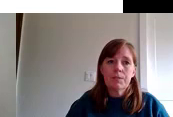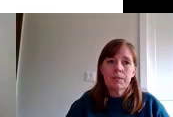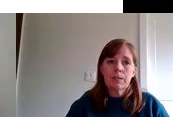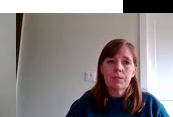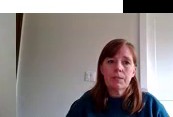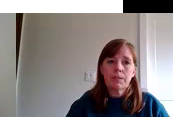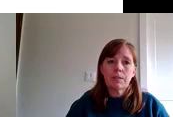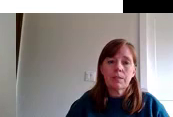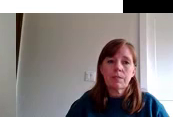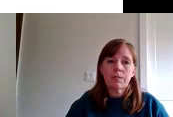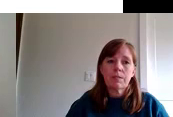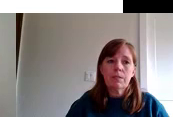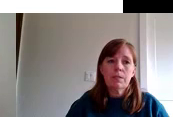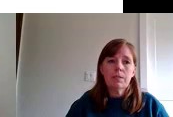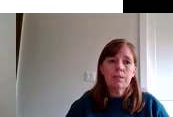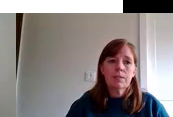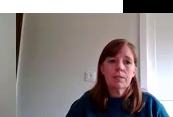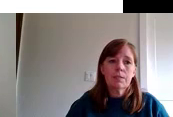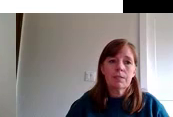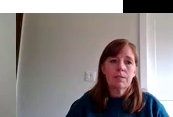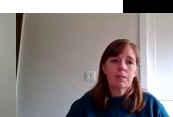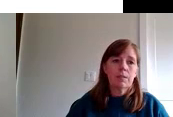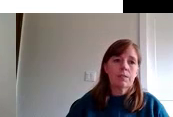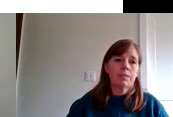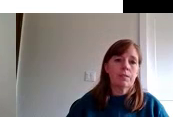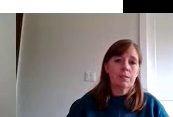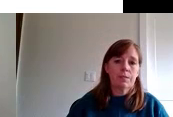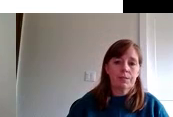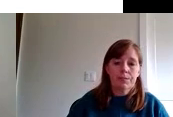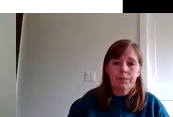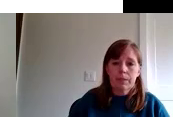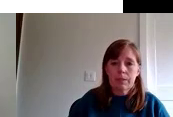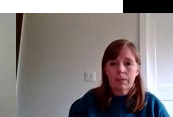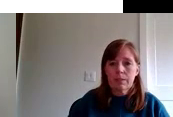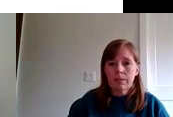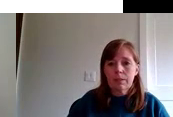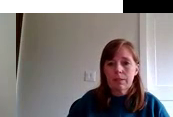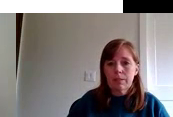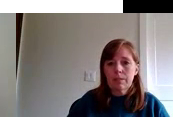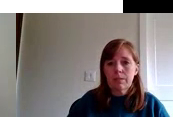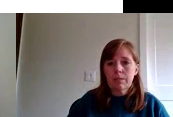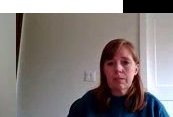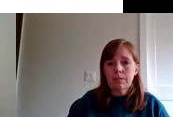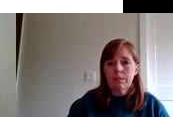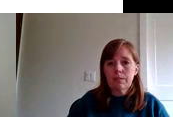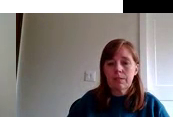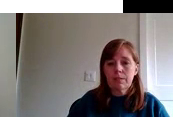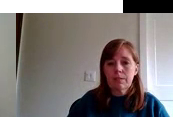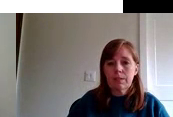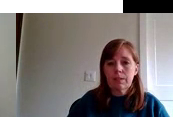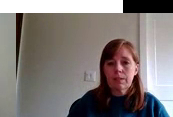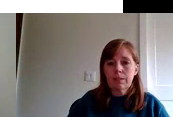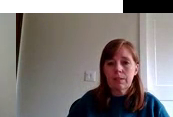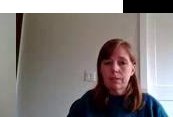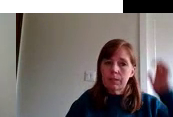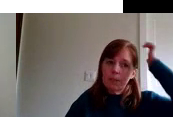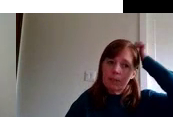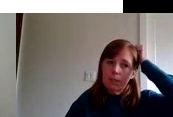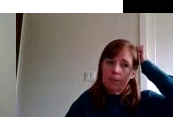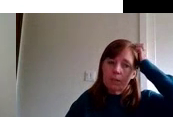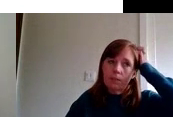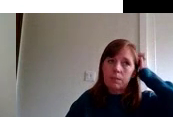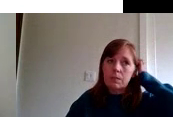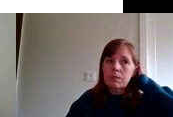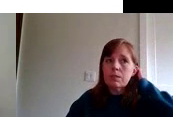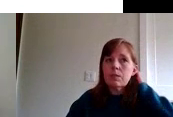visually impaired, they can help you come up with all kinds of fun things to work on at home. Families